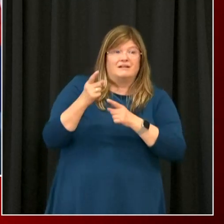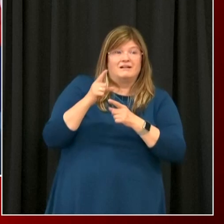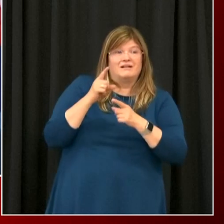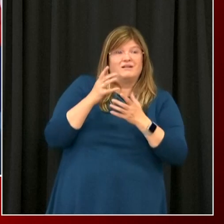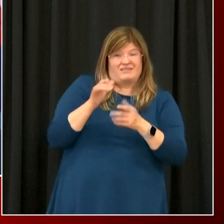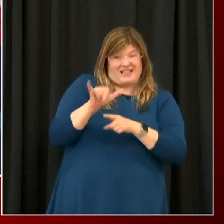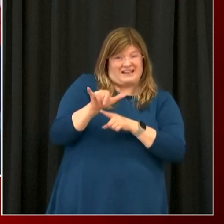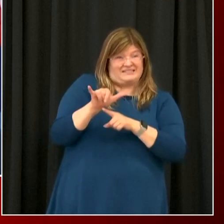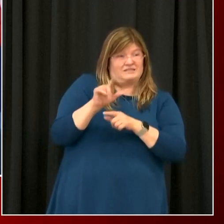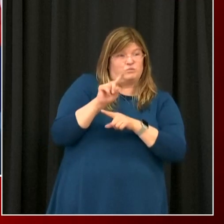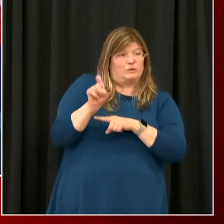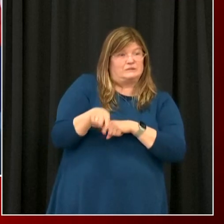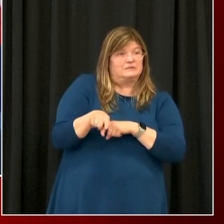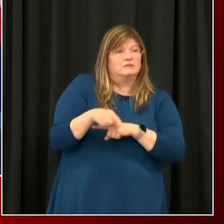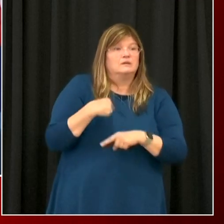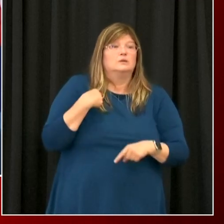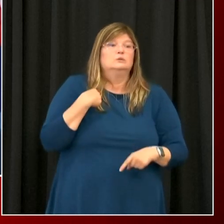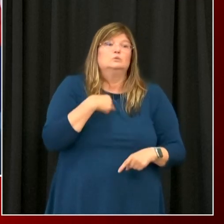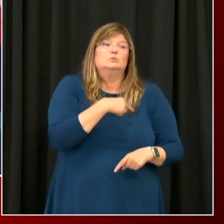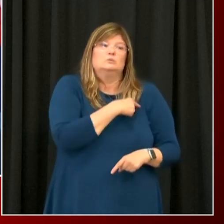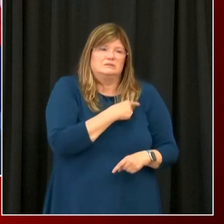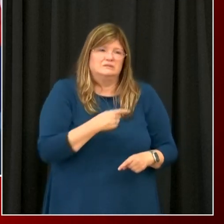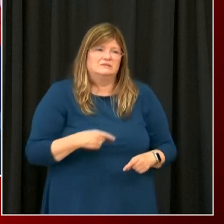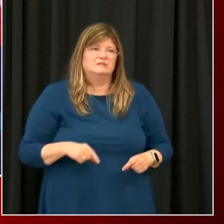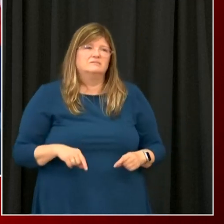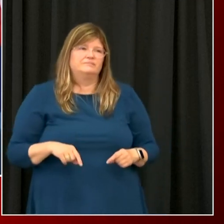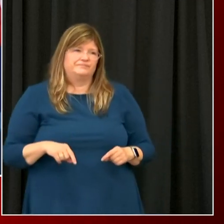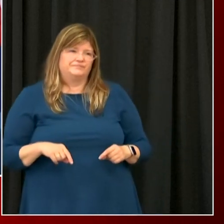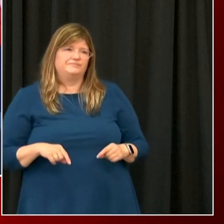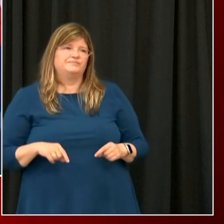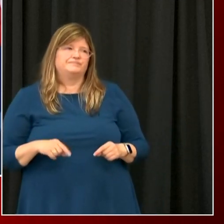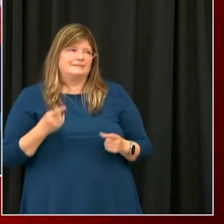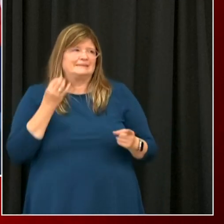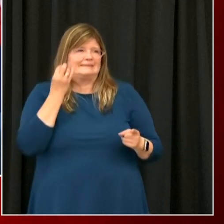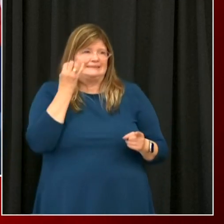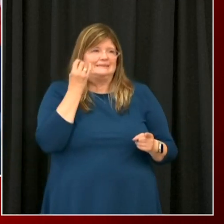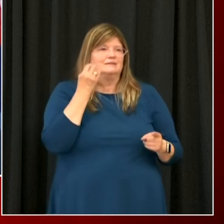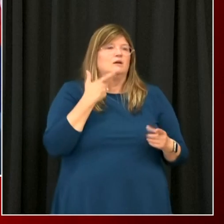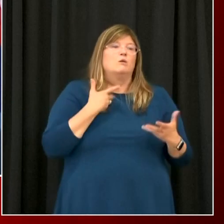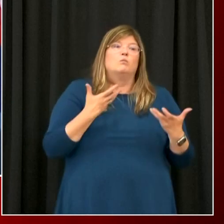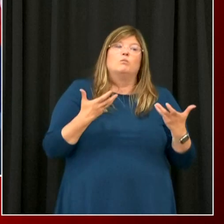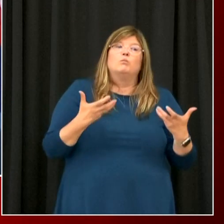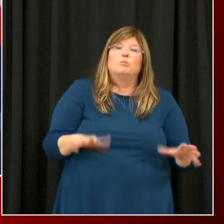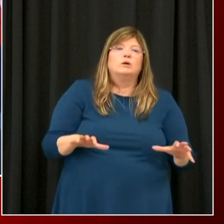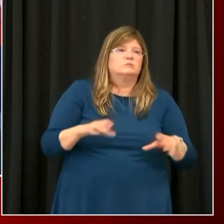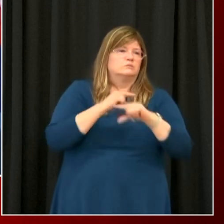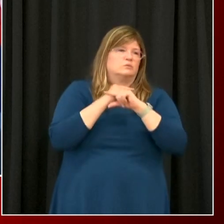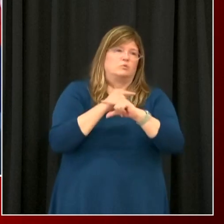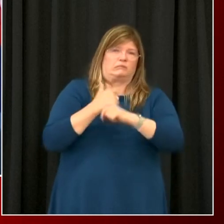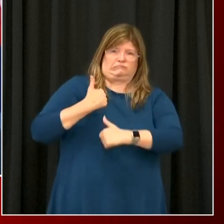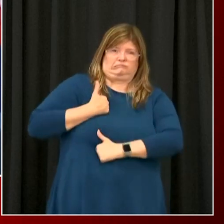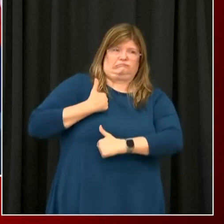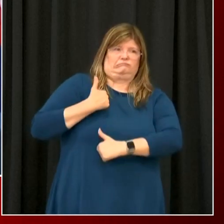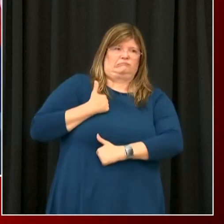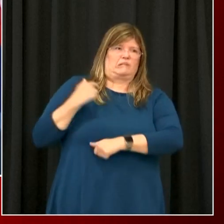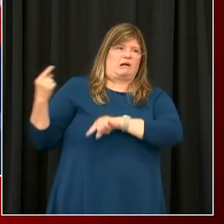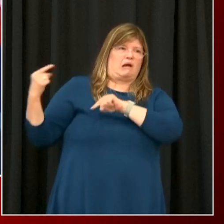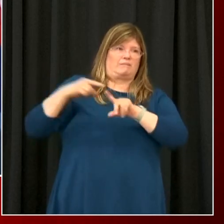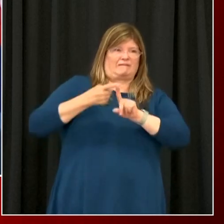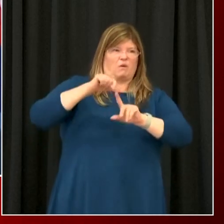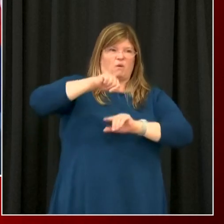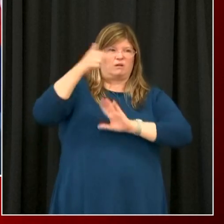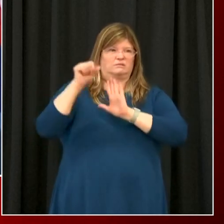that while we don't want guards from other states who've come in without our request.